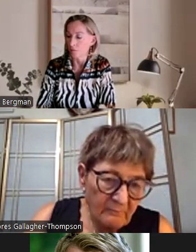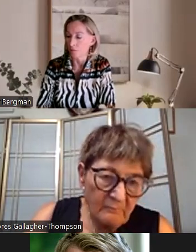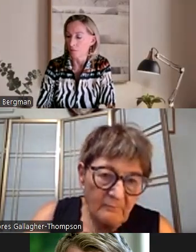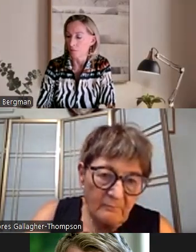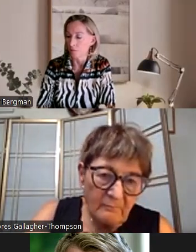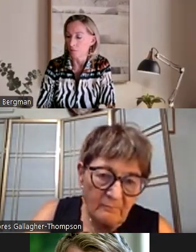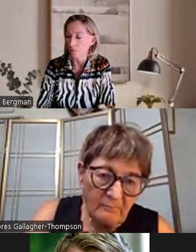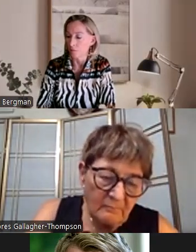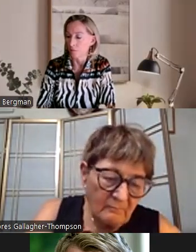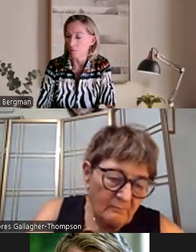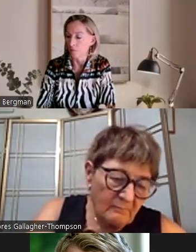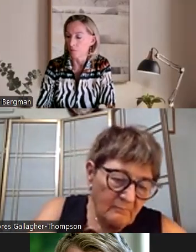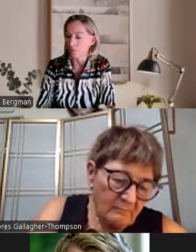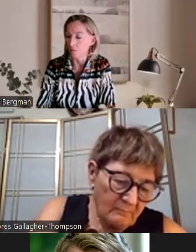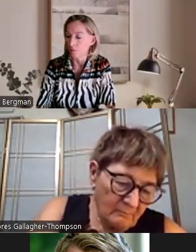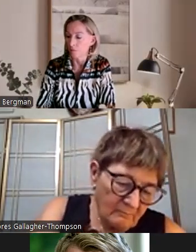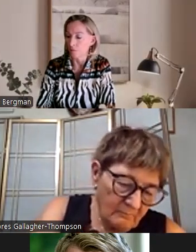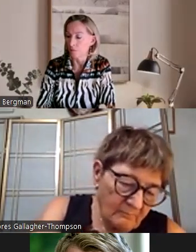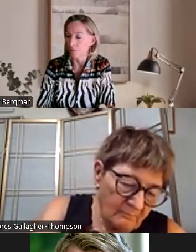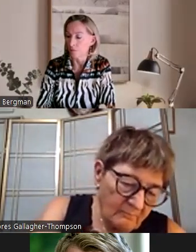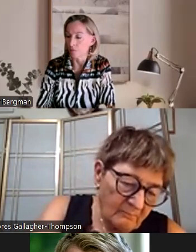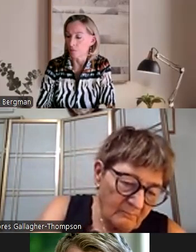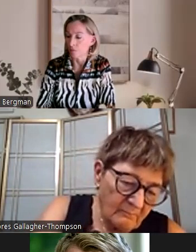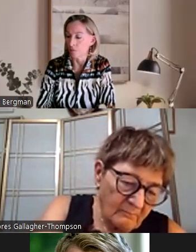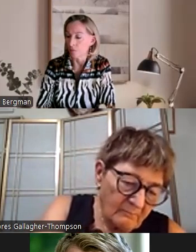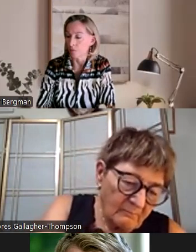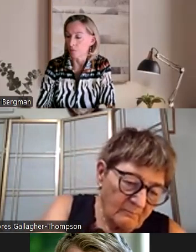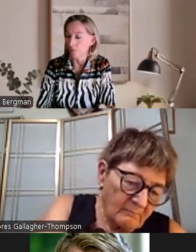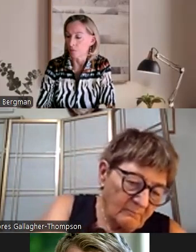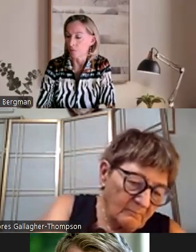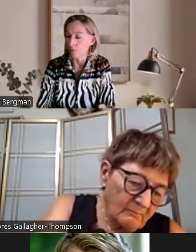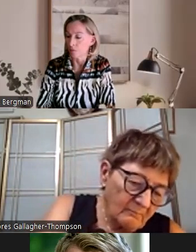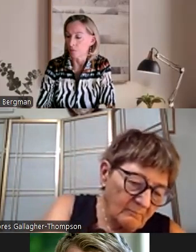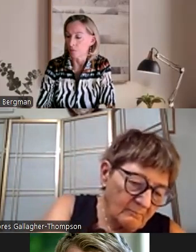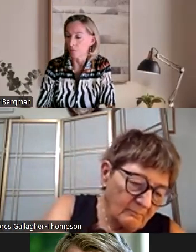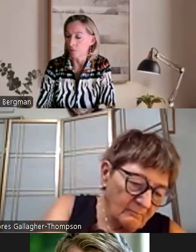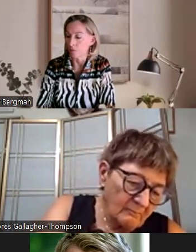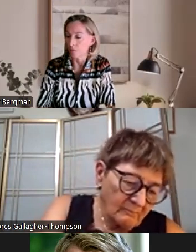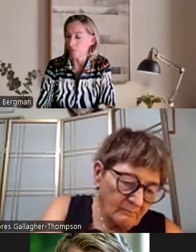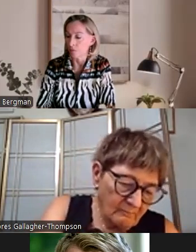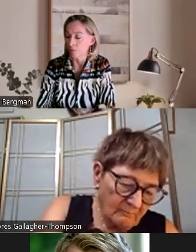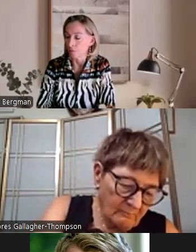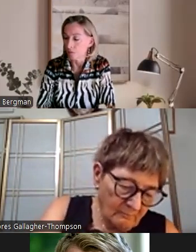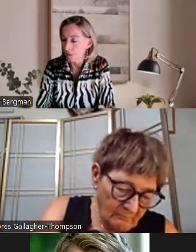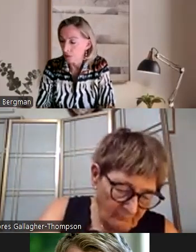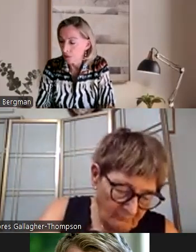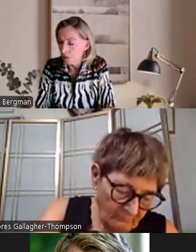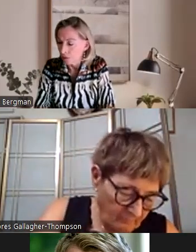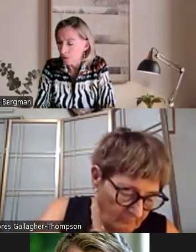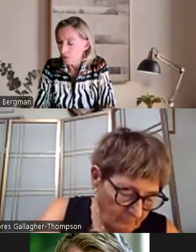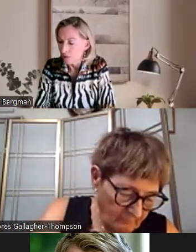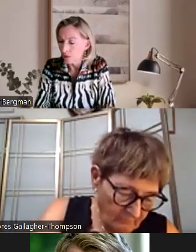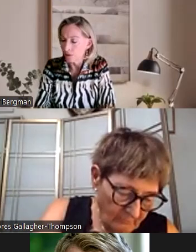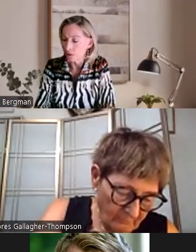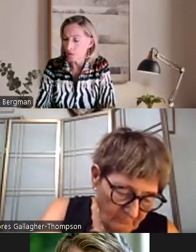UC Irvine. I think it's a great, there's a real problem here. Most of the states doesn't know how to